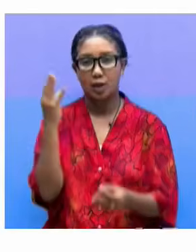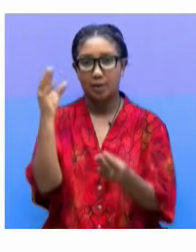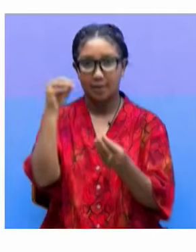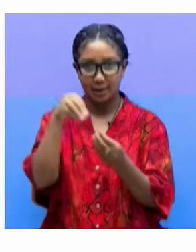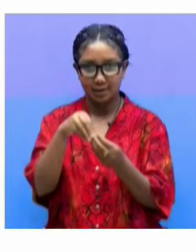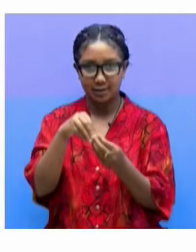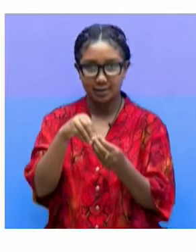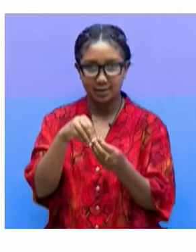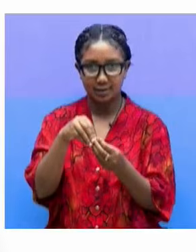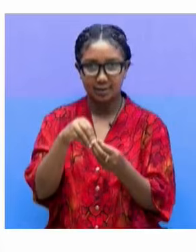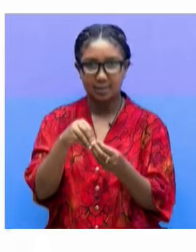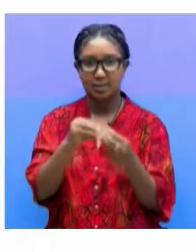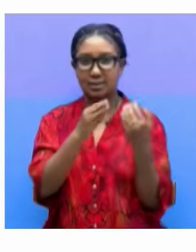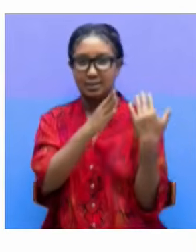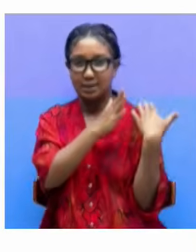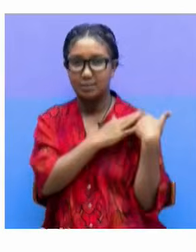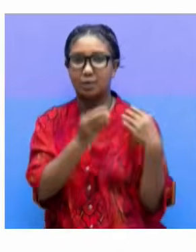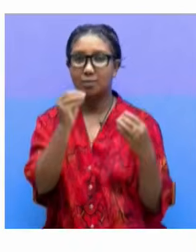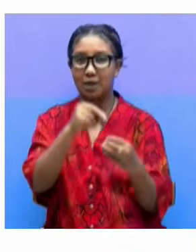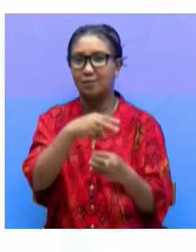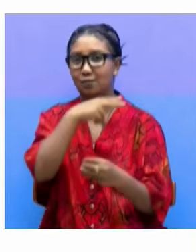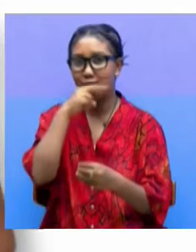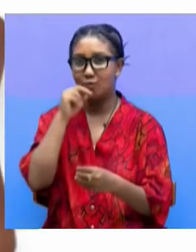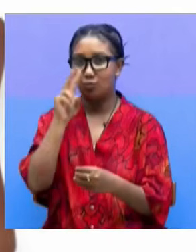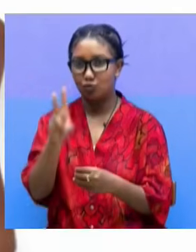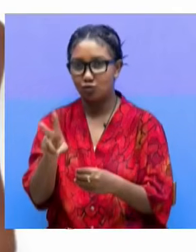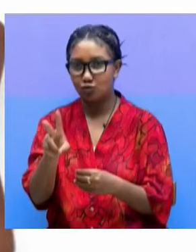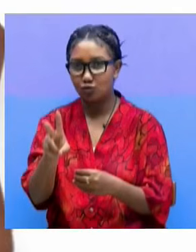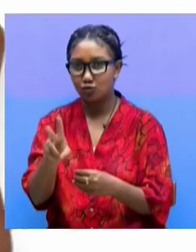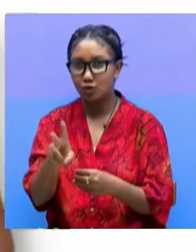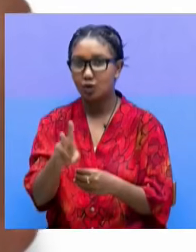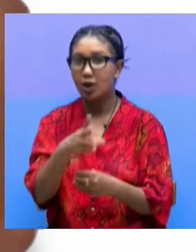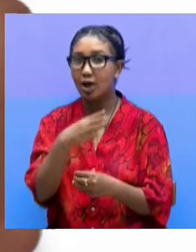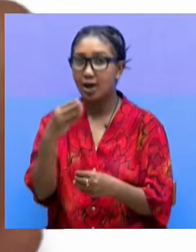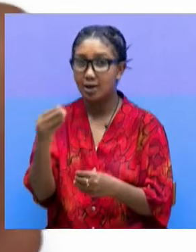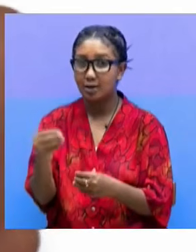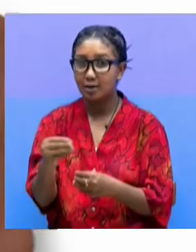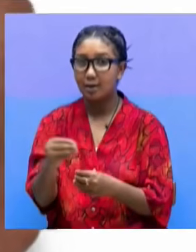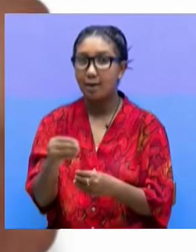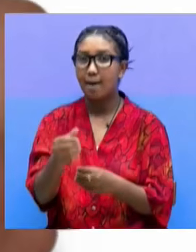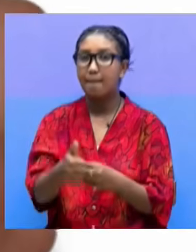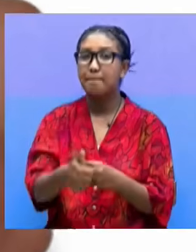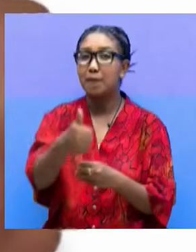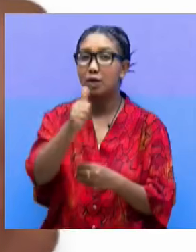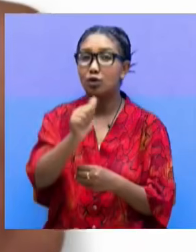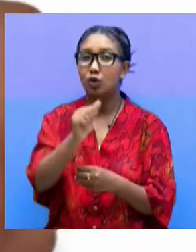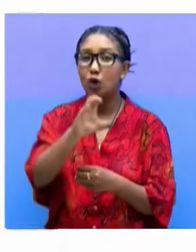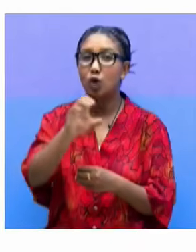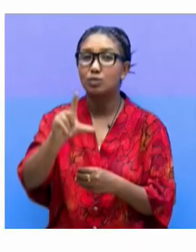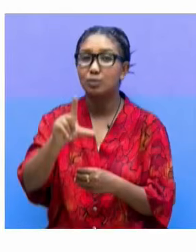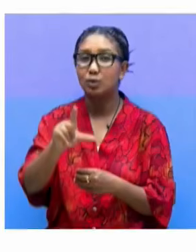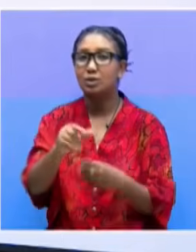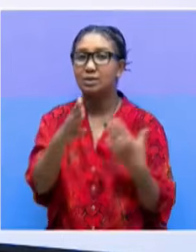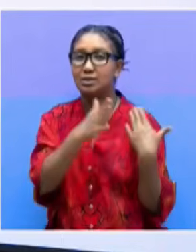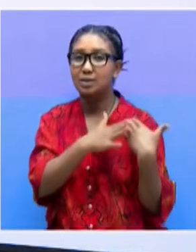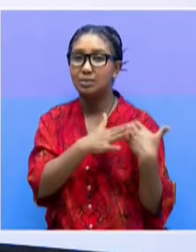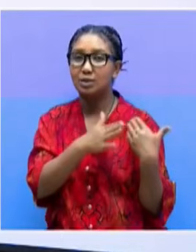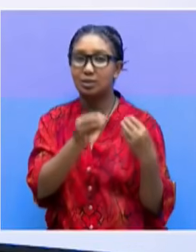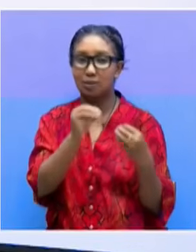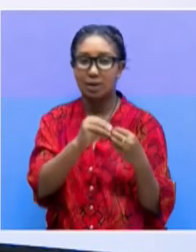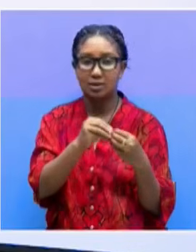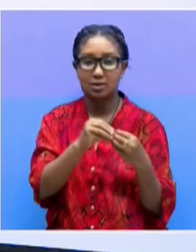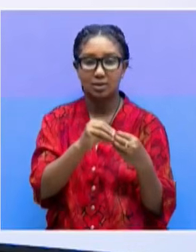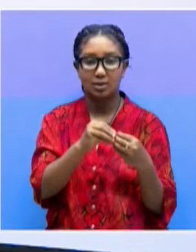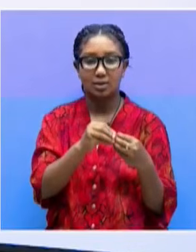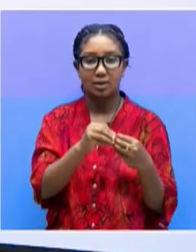plus subject plus verb 2, and main clause, subject plus Here on